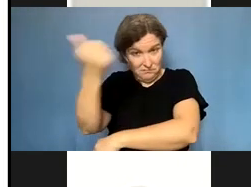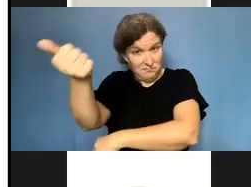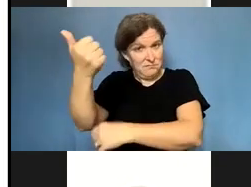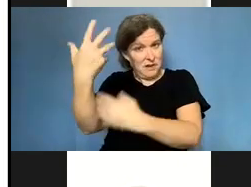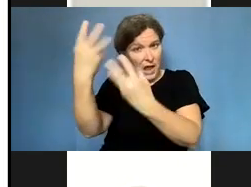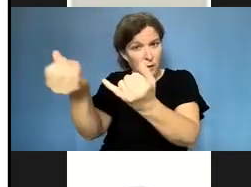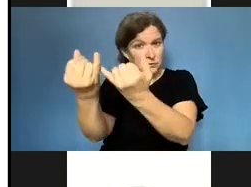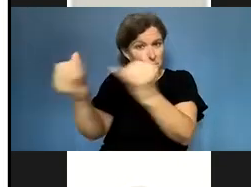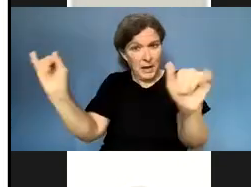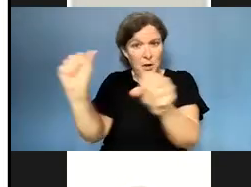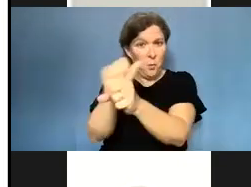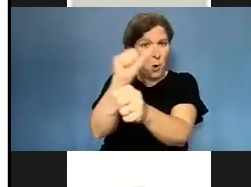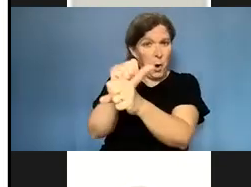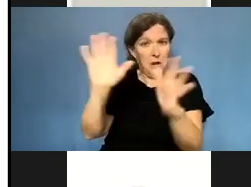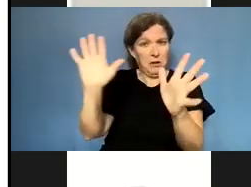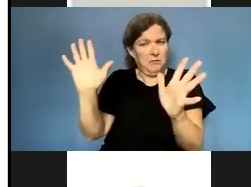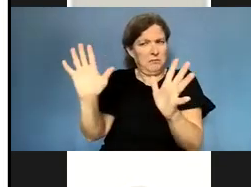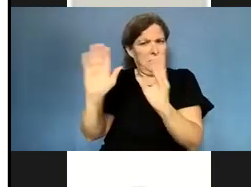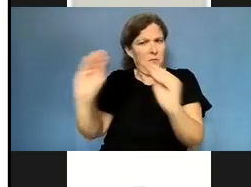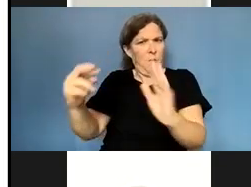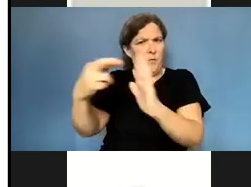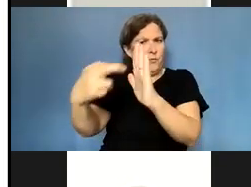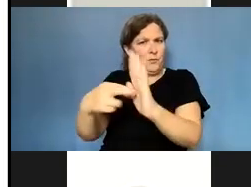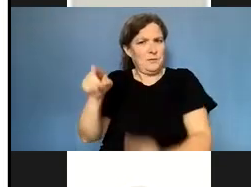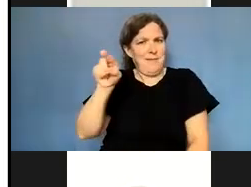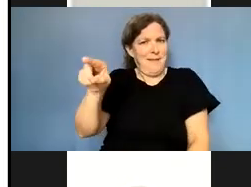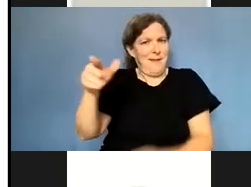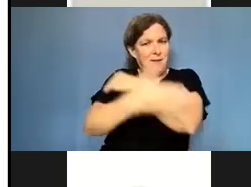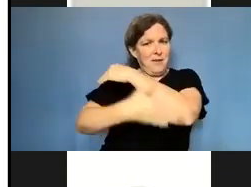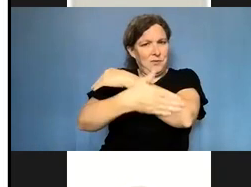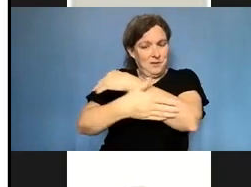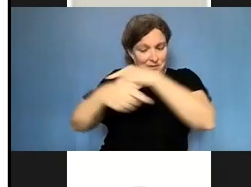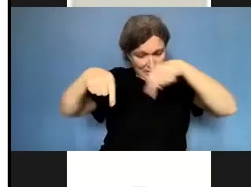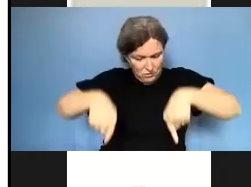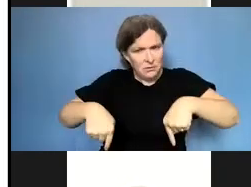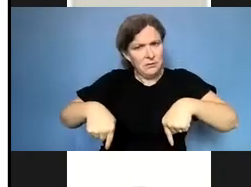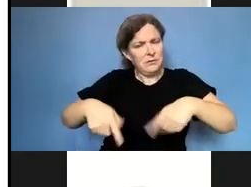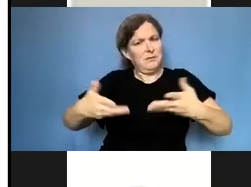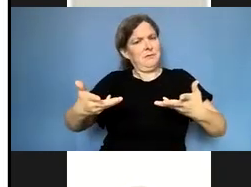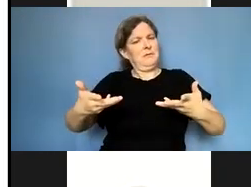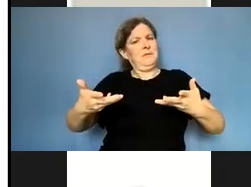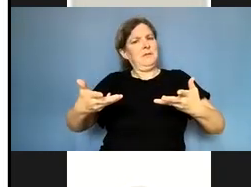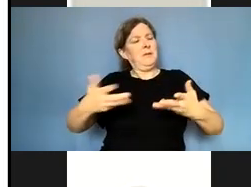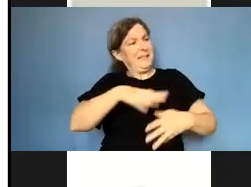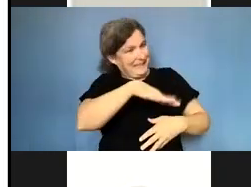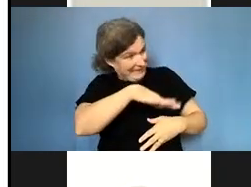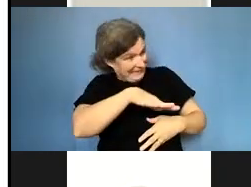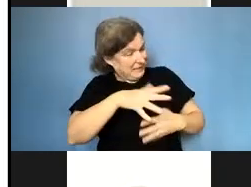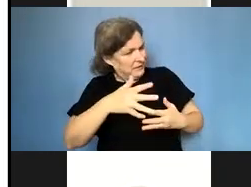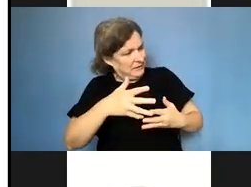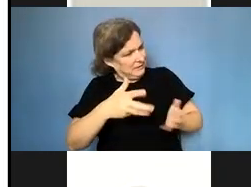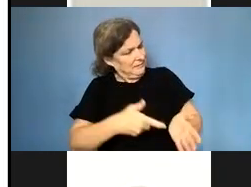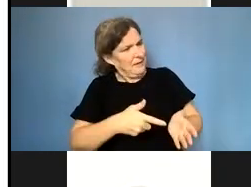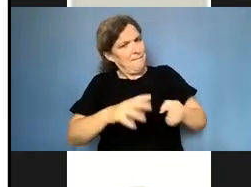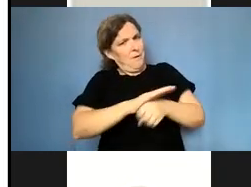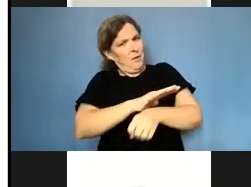everywhere. They don't have any issue with that one. But when we approach, we ask them, no, if to be